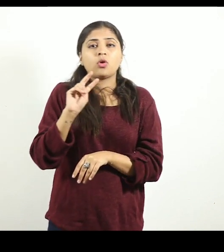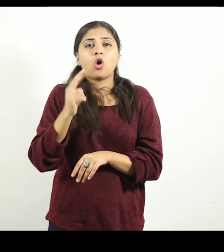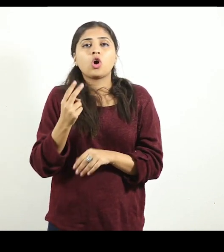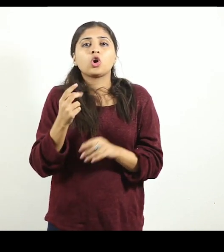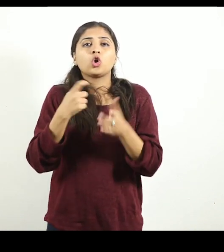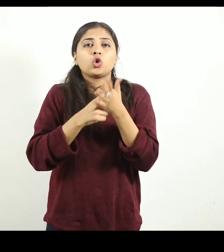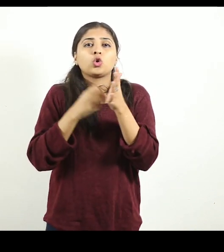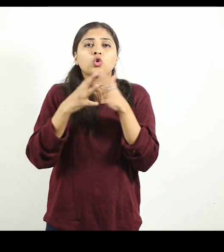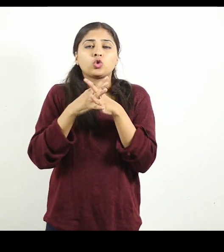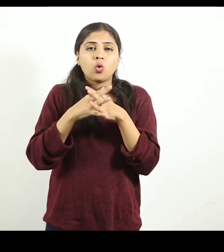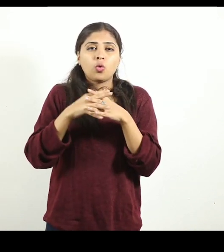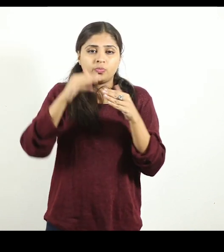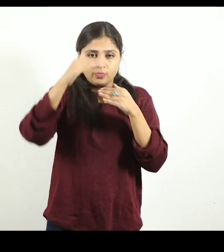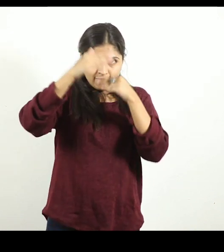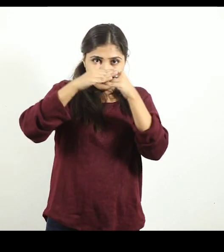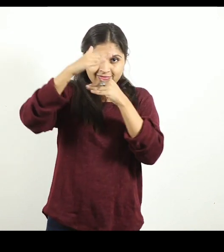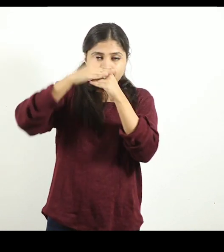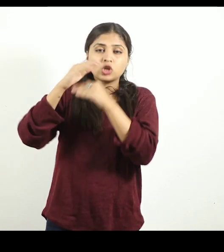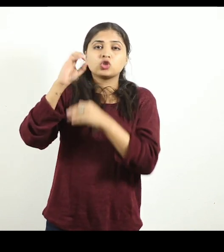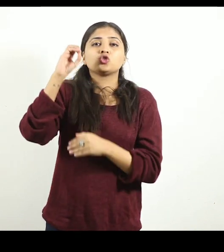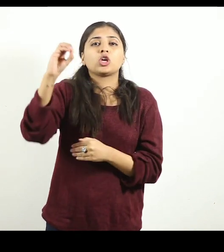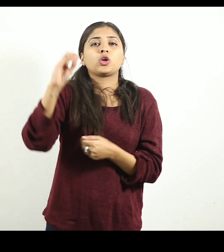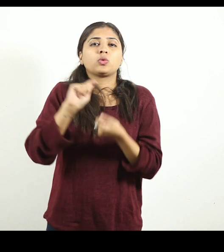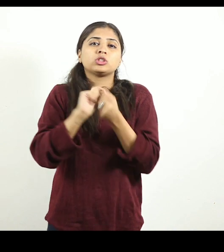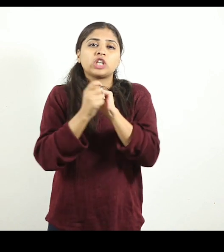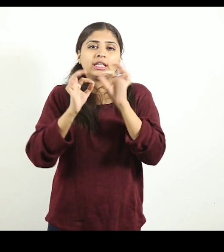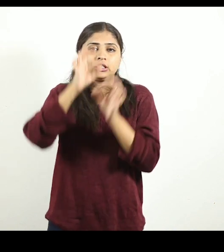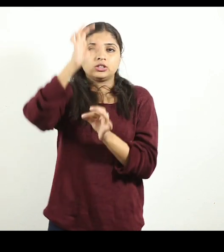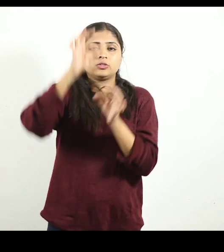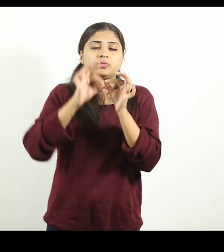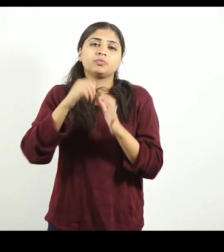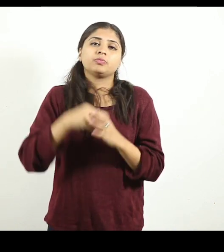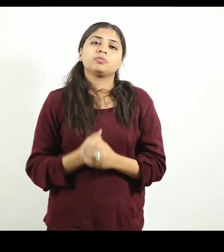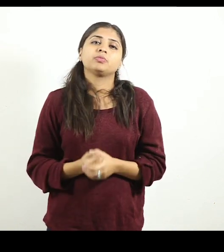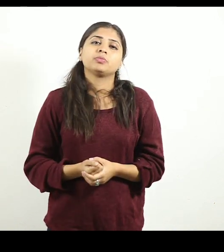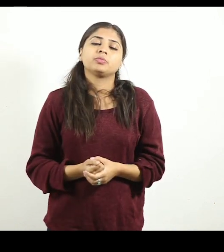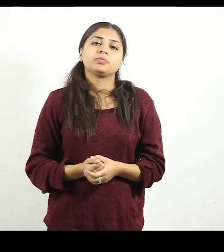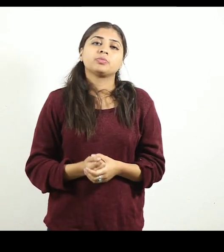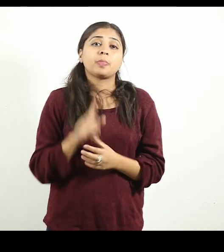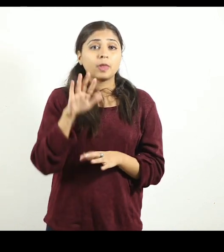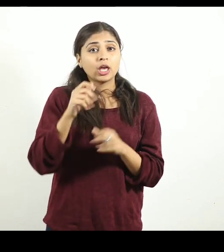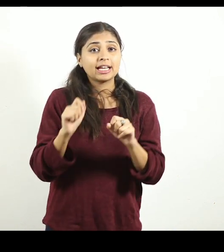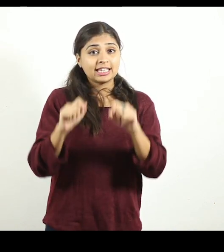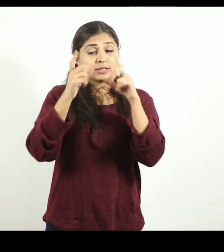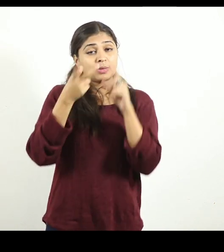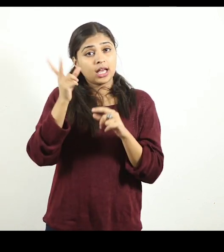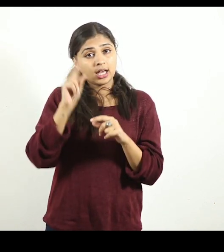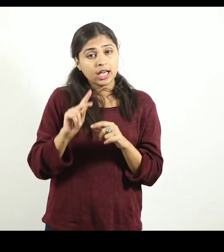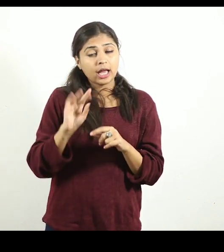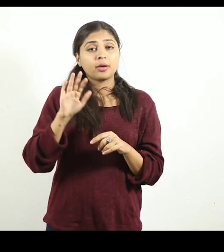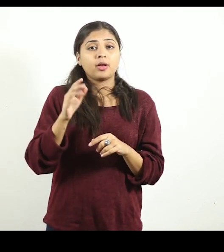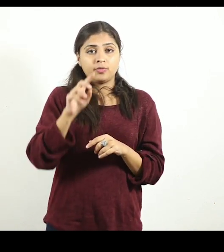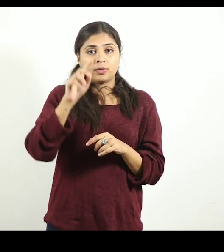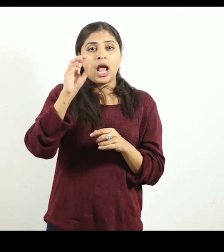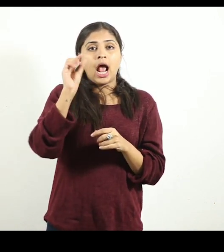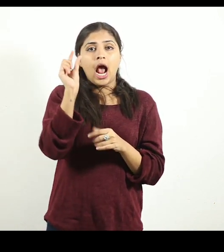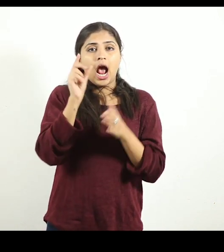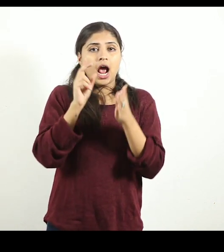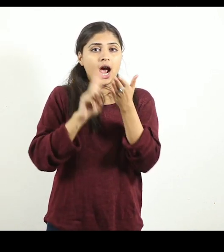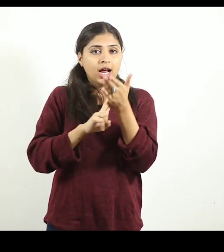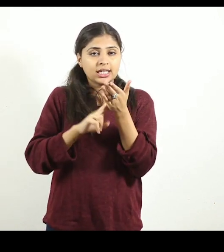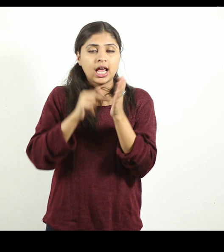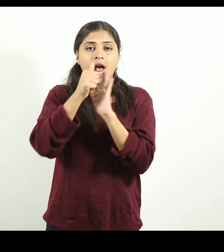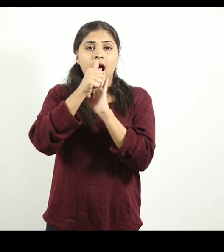change its row height or column's width to 0. You can display it again by using unhide